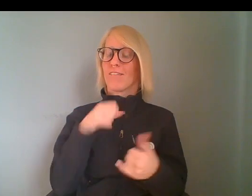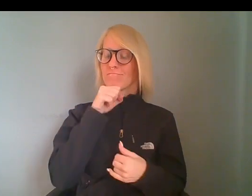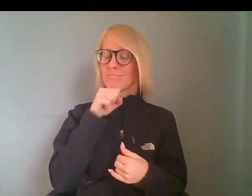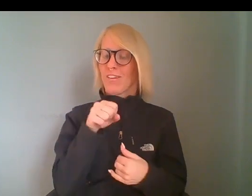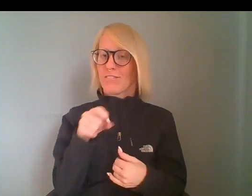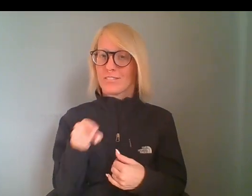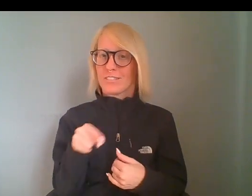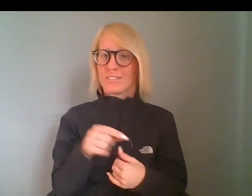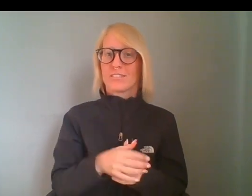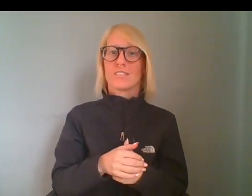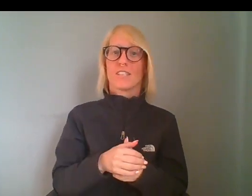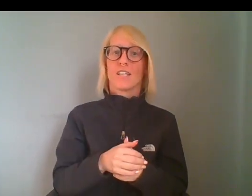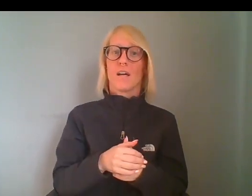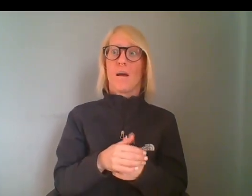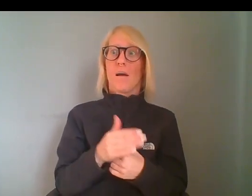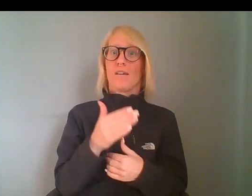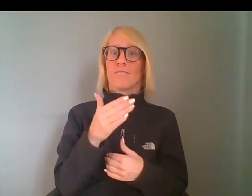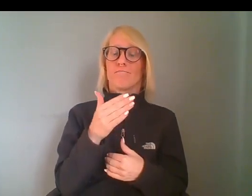Twitter.